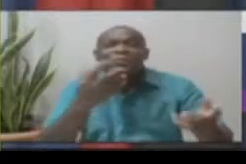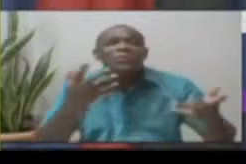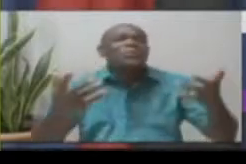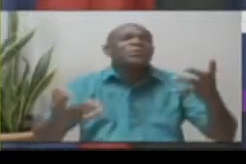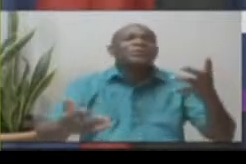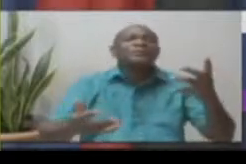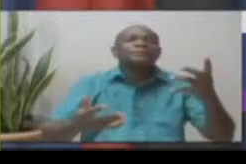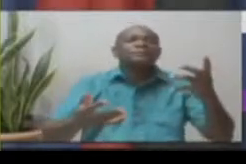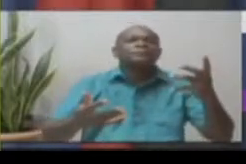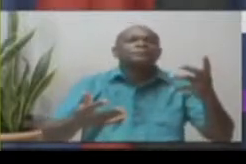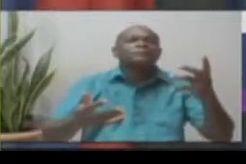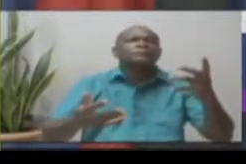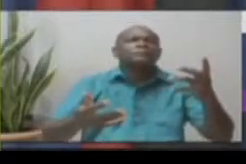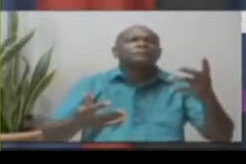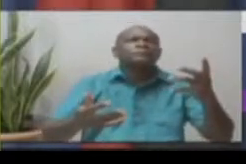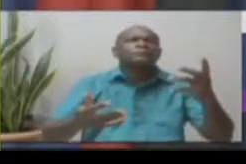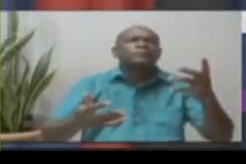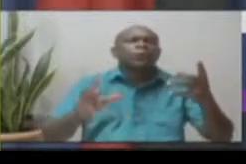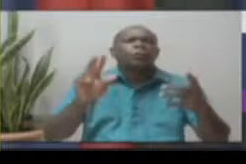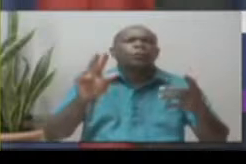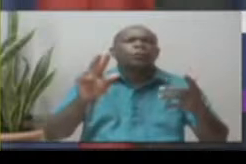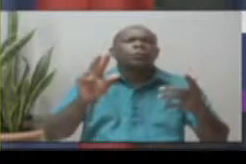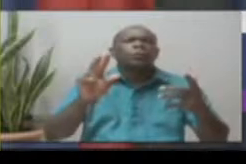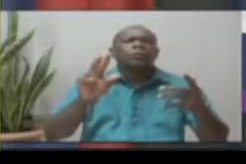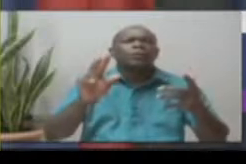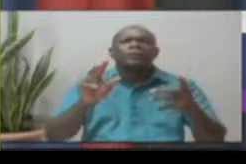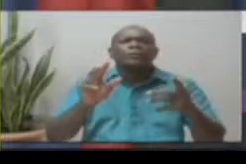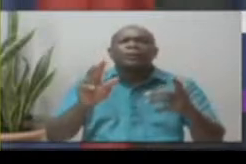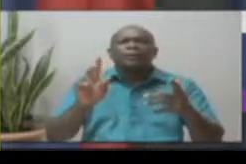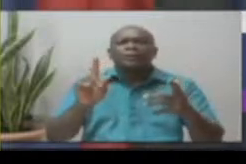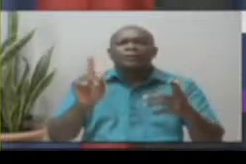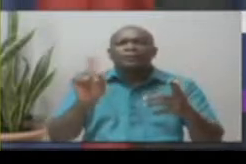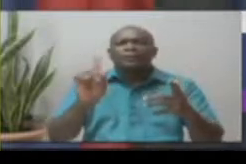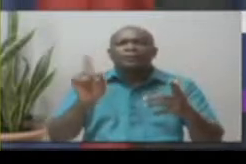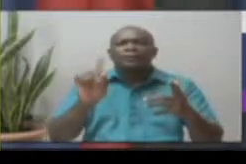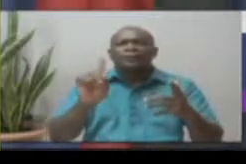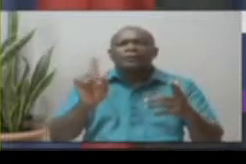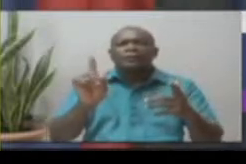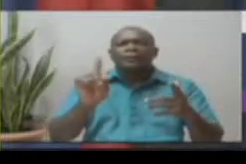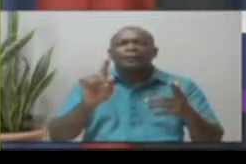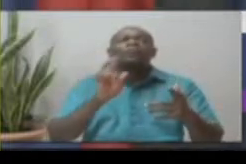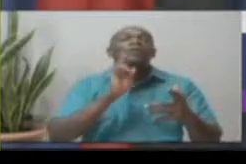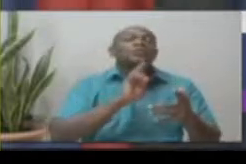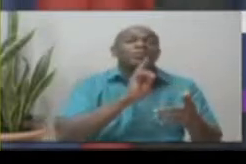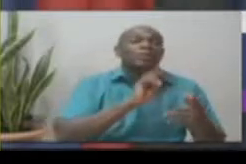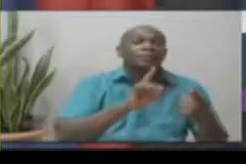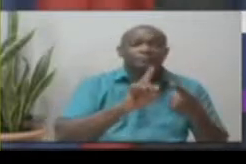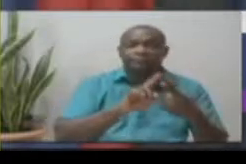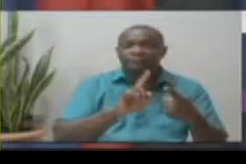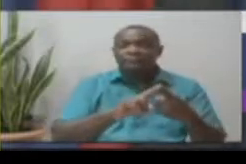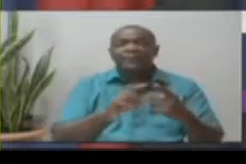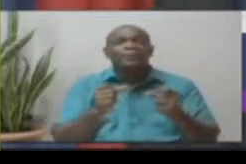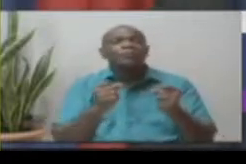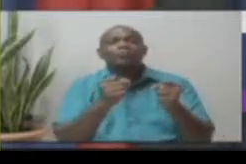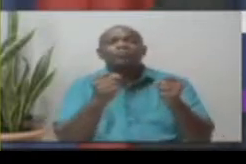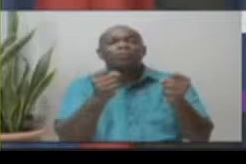only. And we would like to begin that on the 19th of